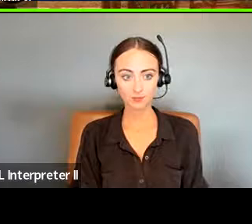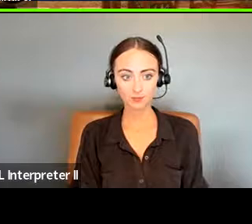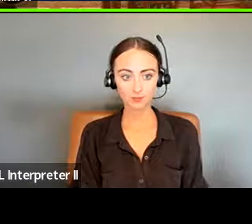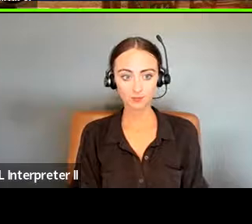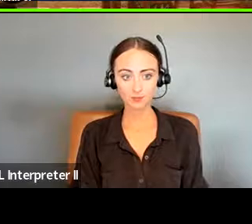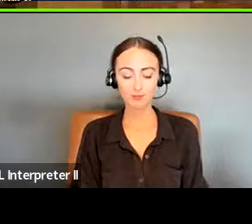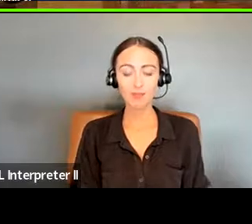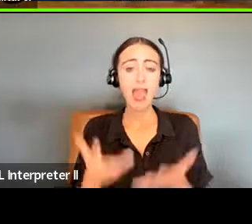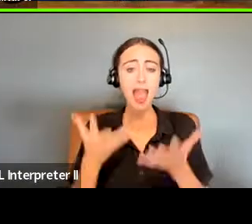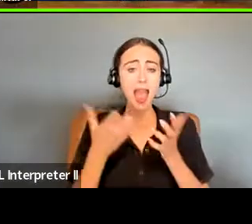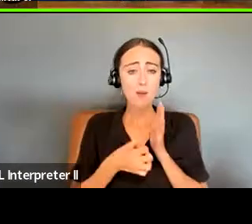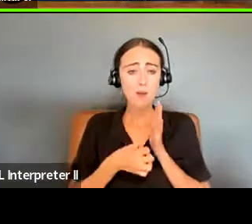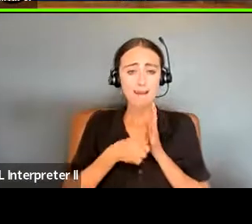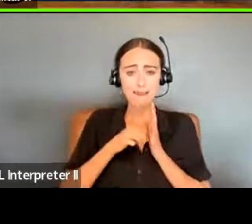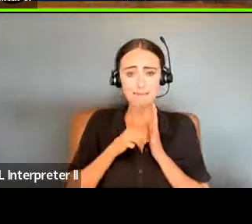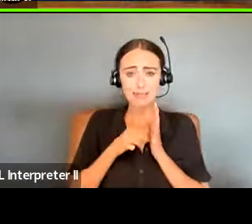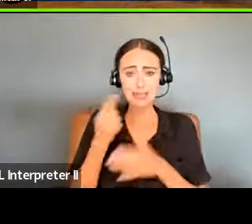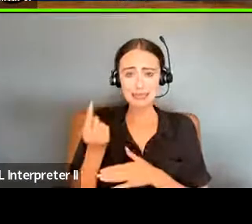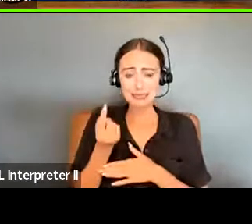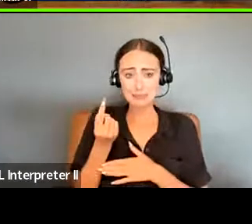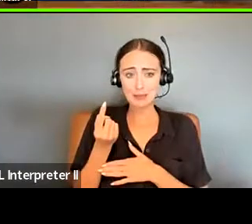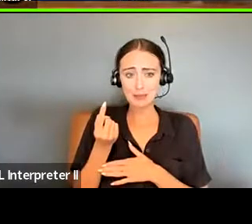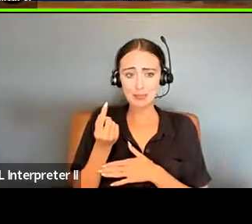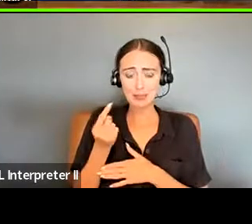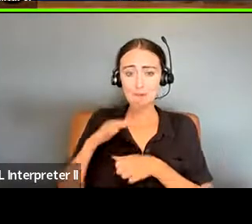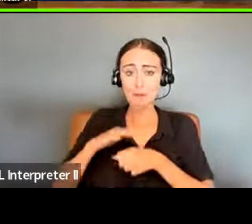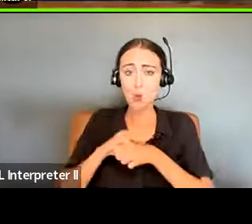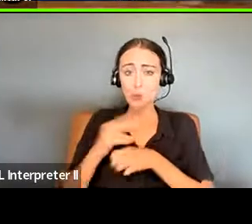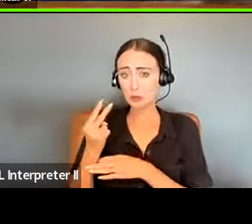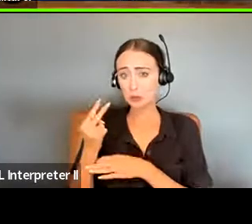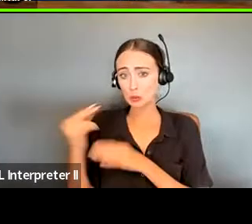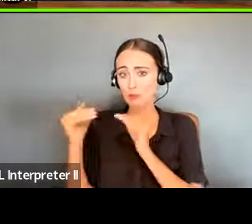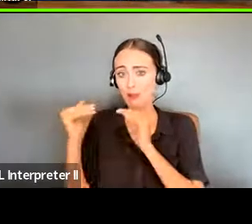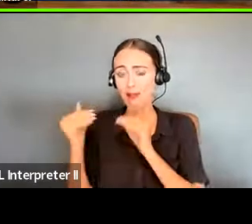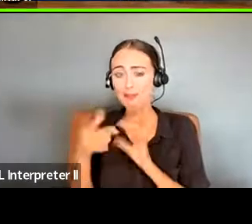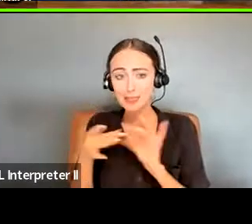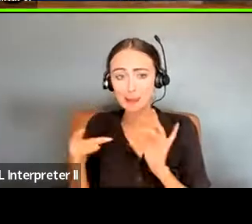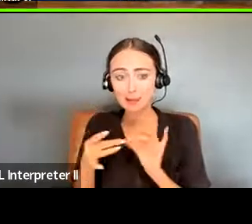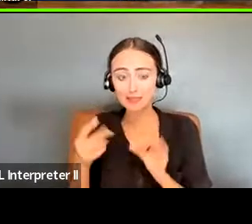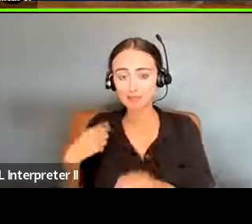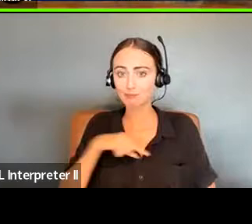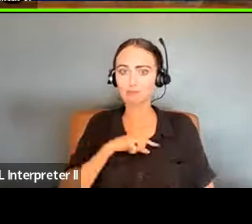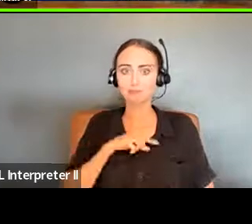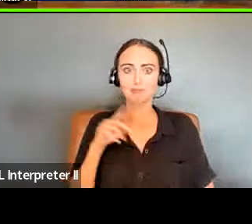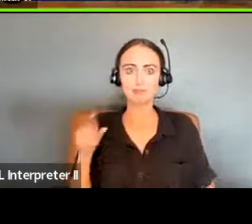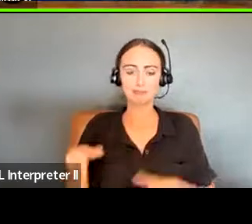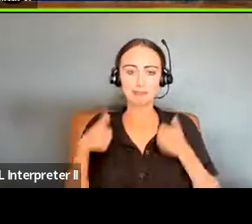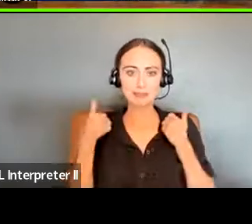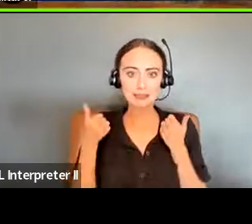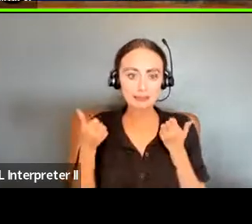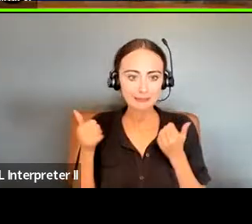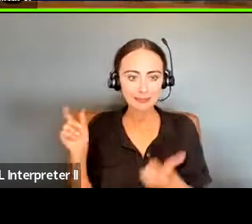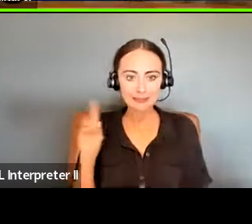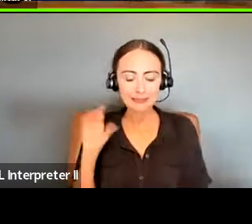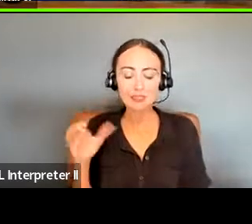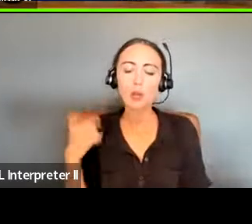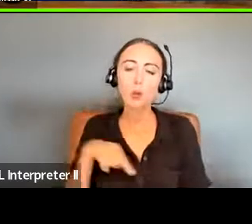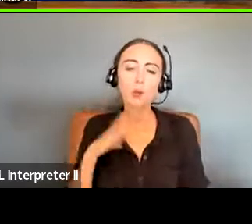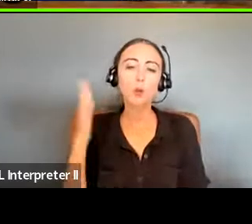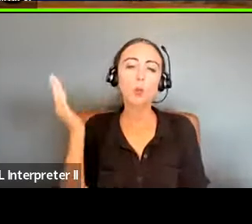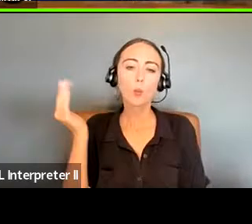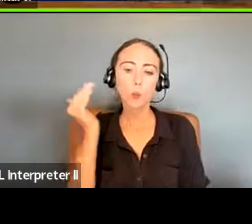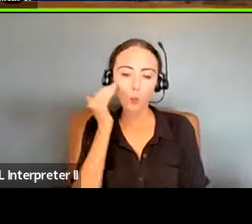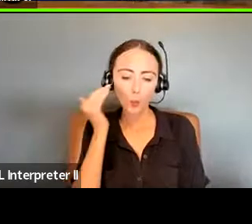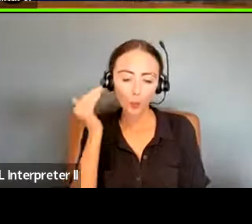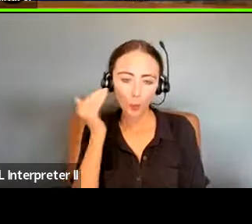So I want to emphasize something that my Ward 2 colleague said. So as district residents, we are all too familiar with